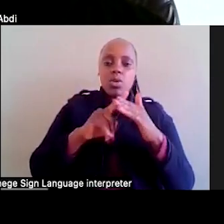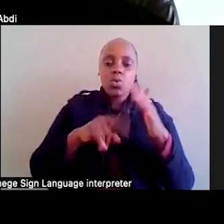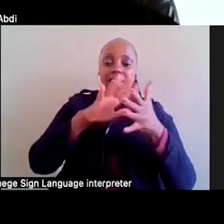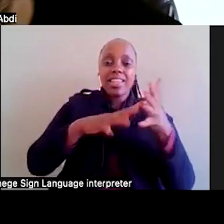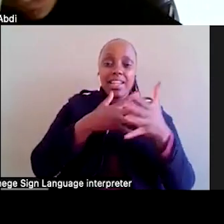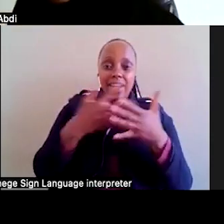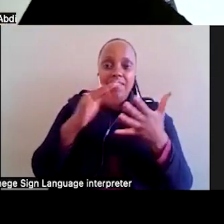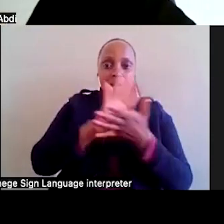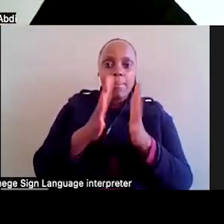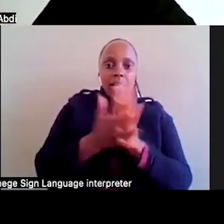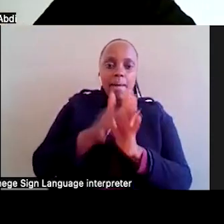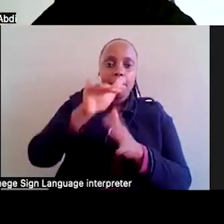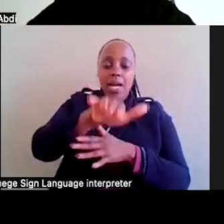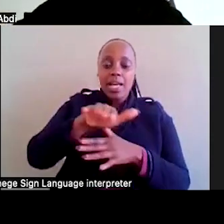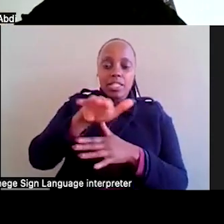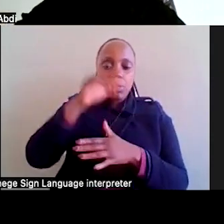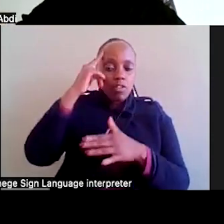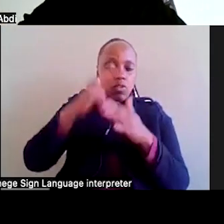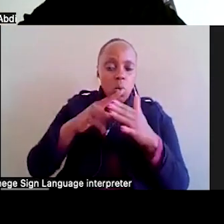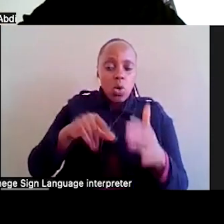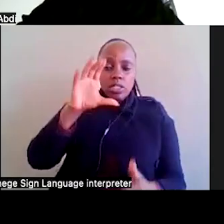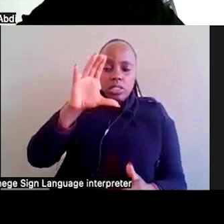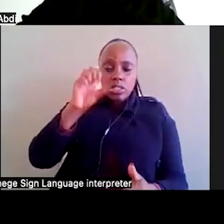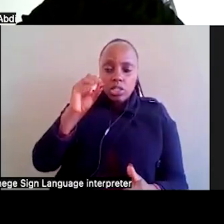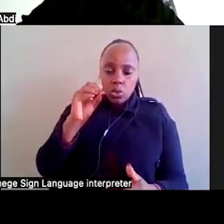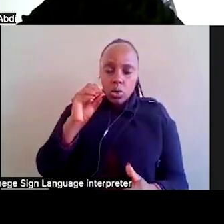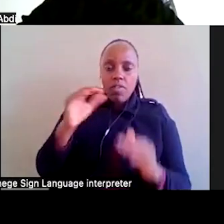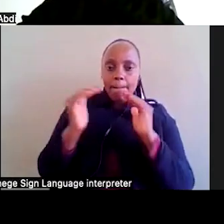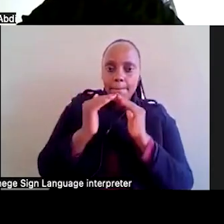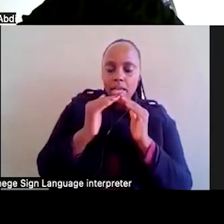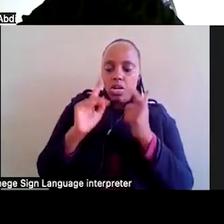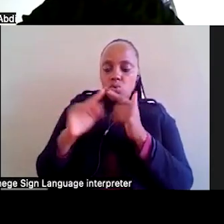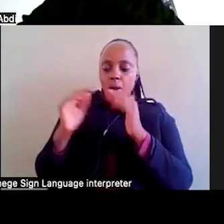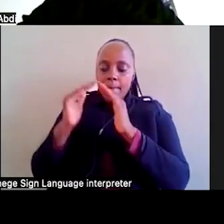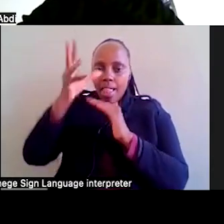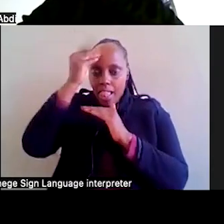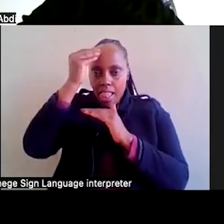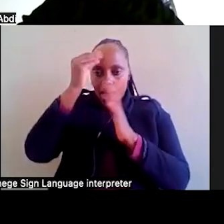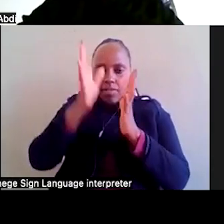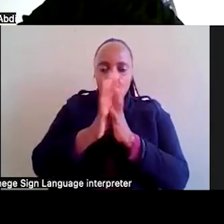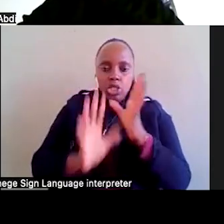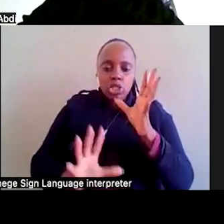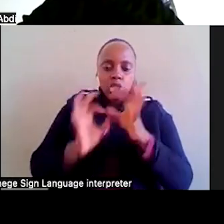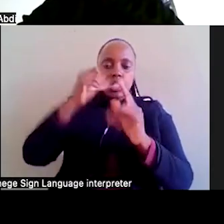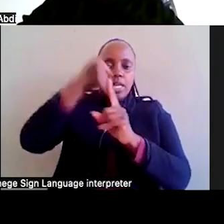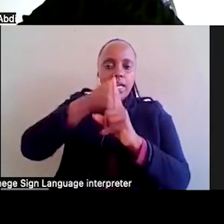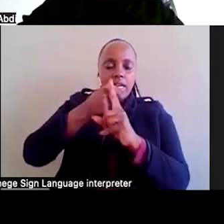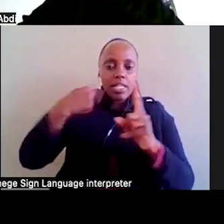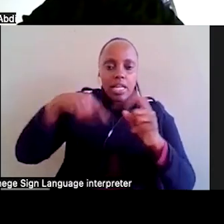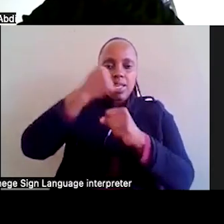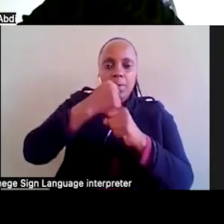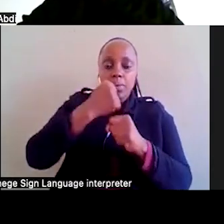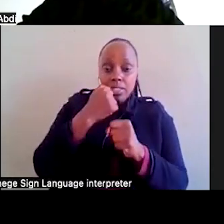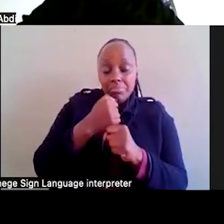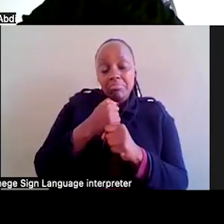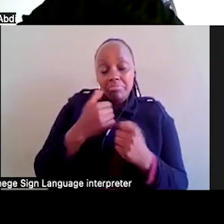has become a space for CSOs, peer learning, and joint advocacy. We've been able to do quite